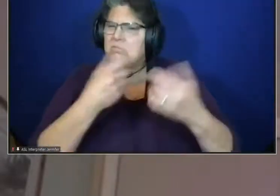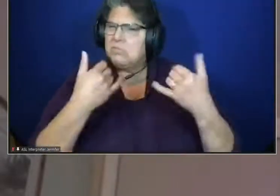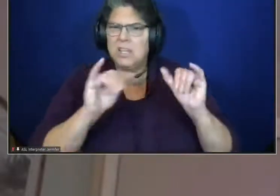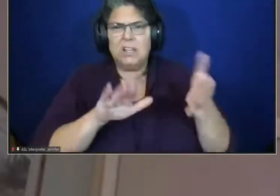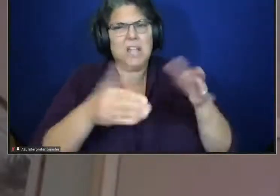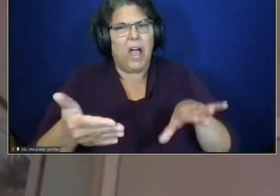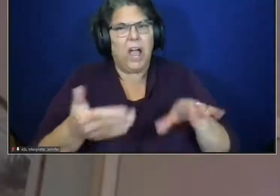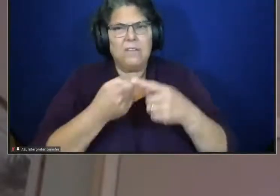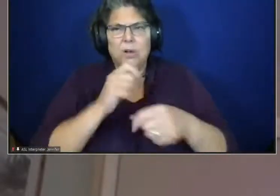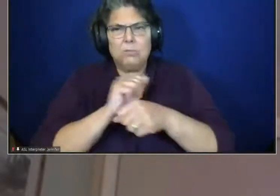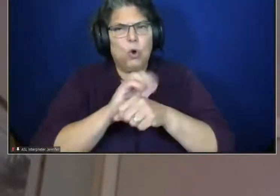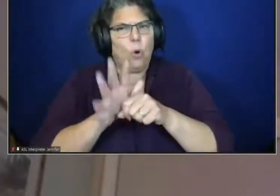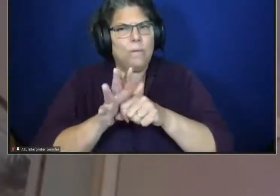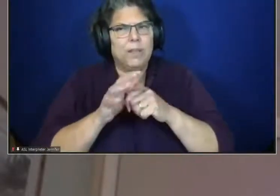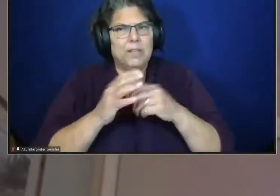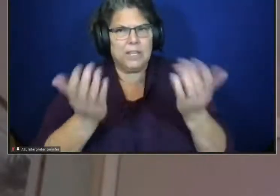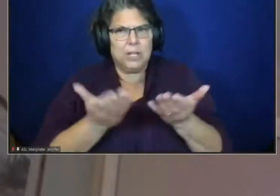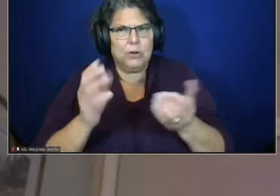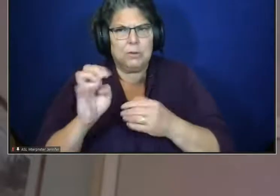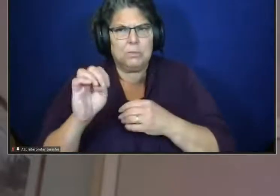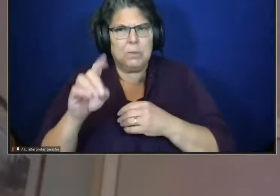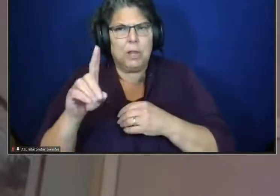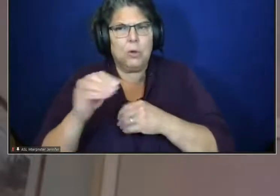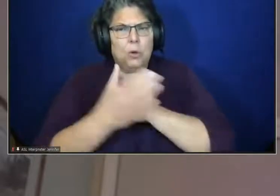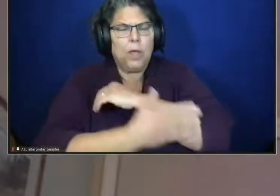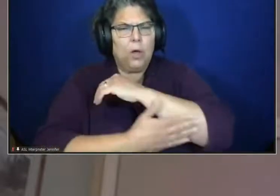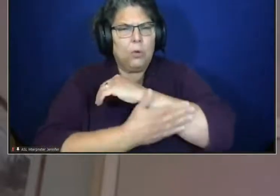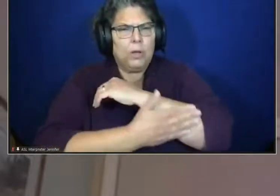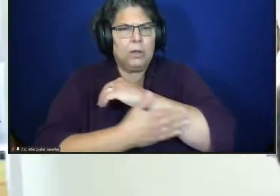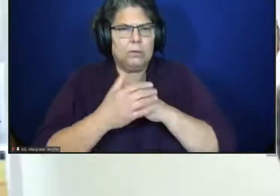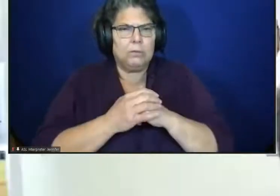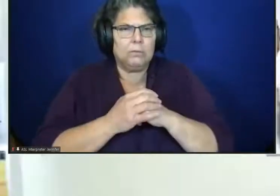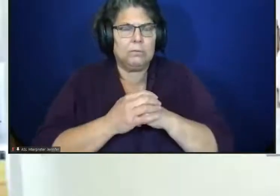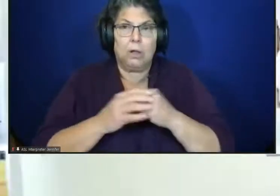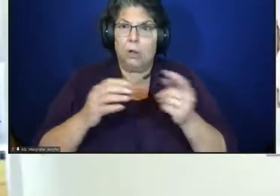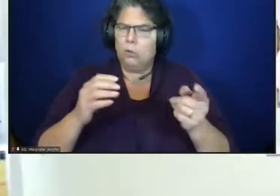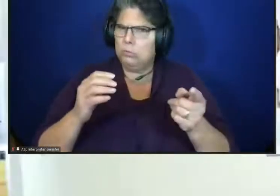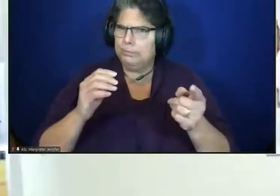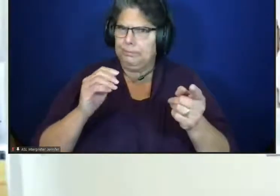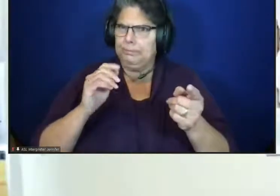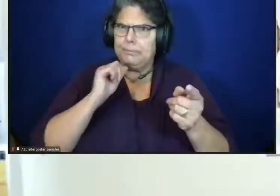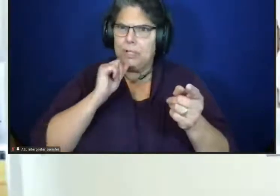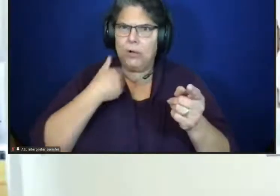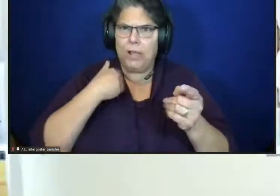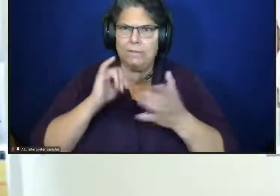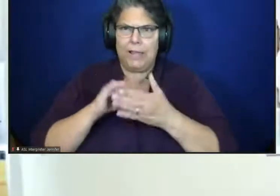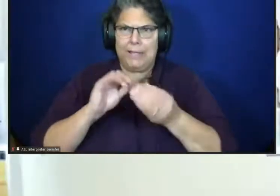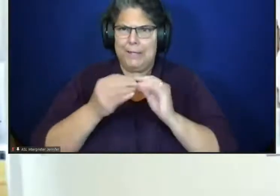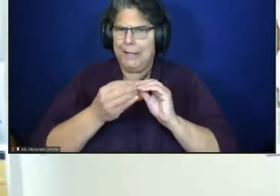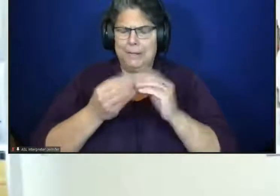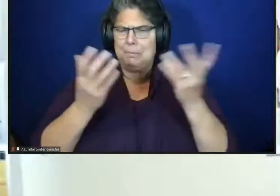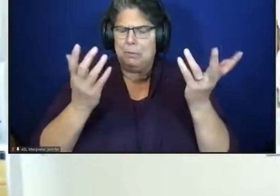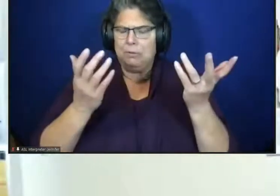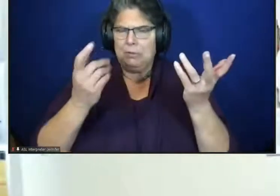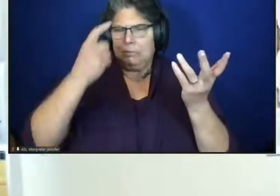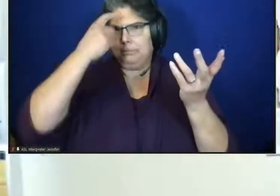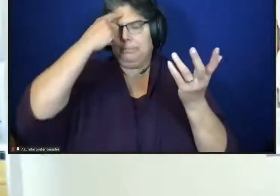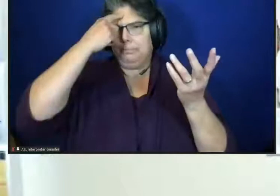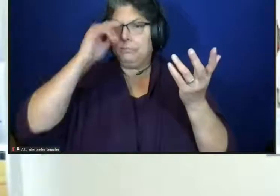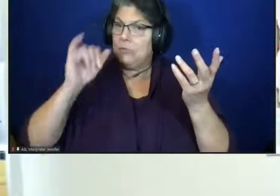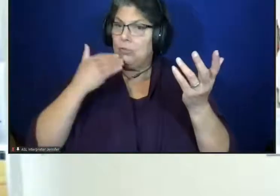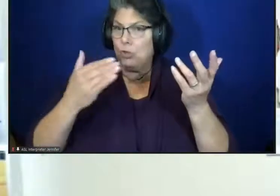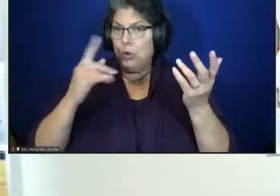COVID-19 in Mendocino County. Oh, I don't have that answer right off the top of my head. That's a good